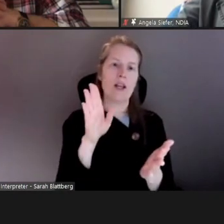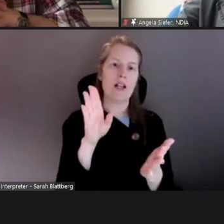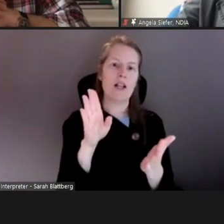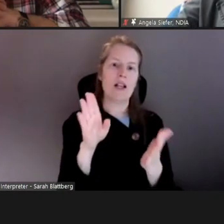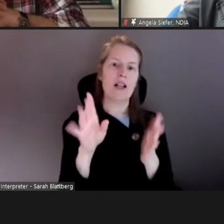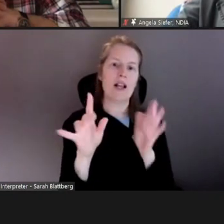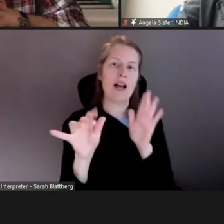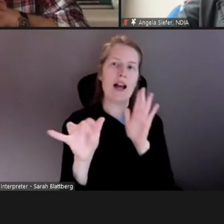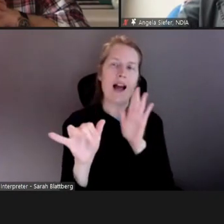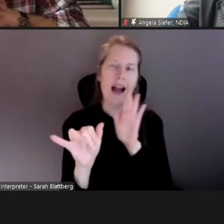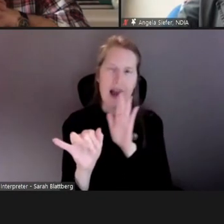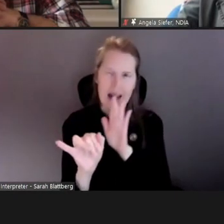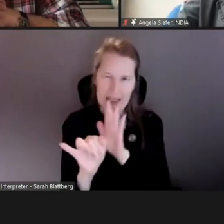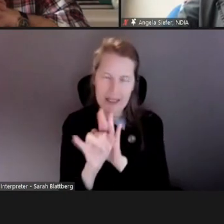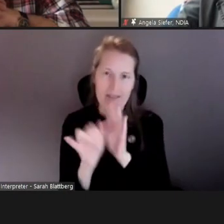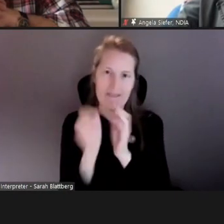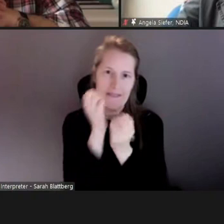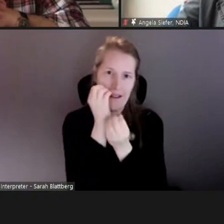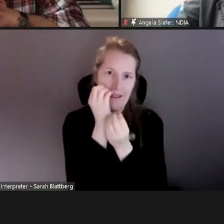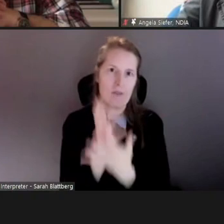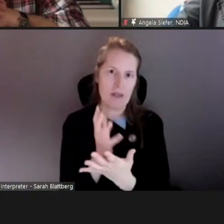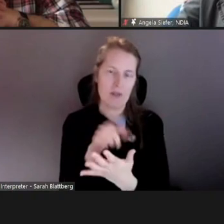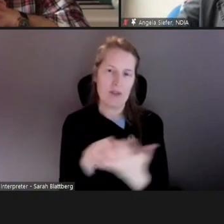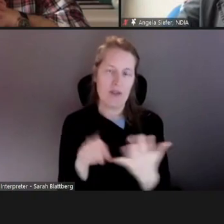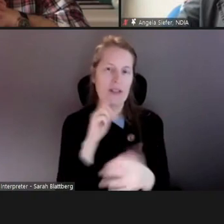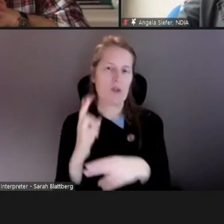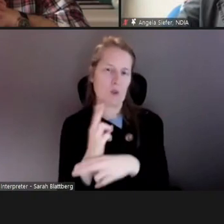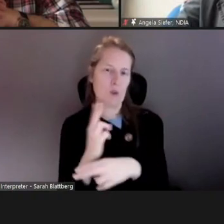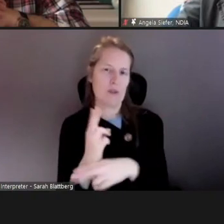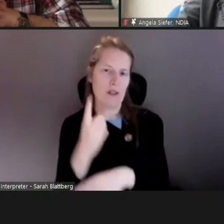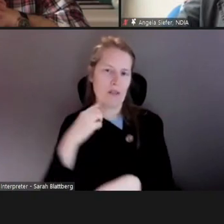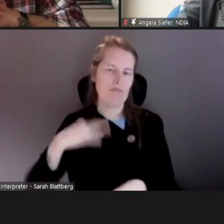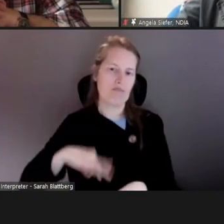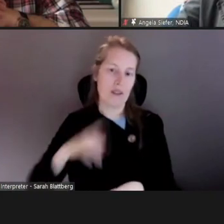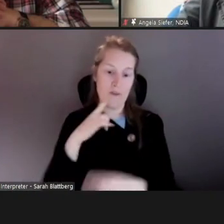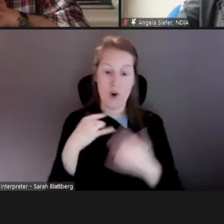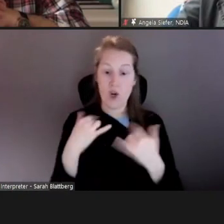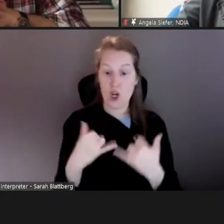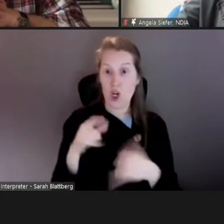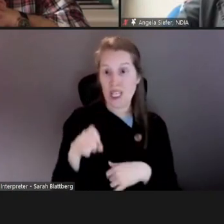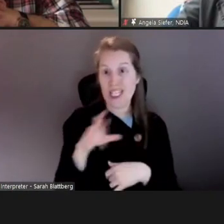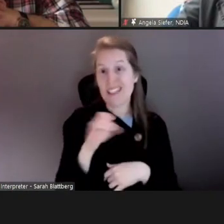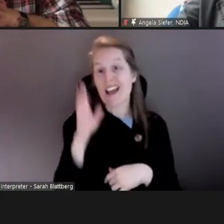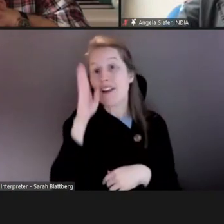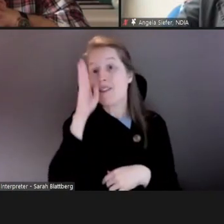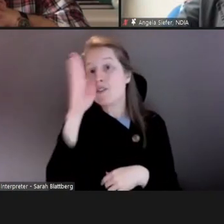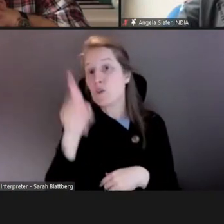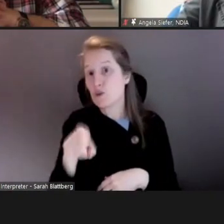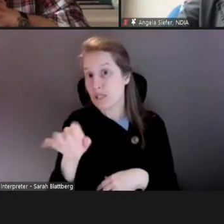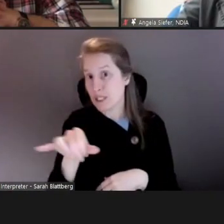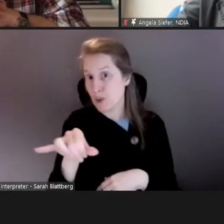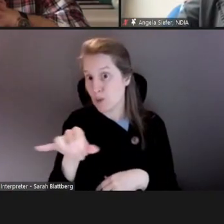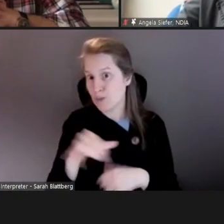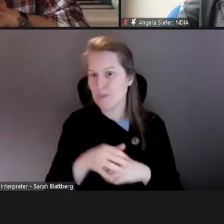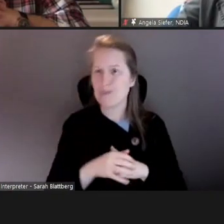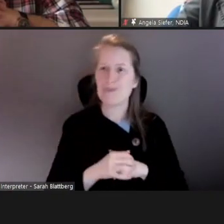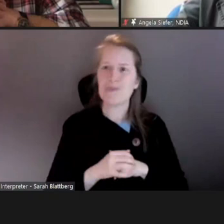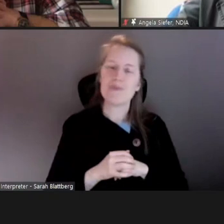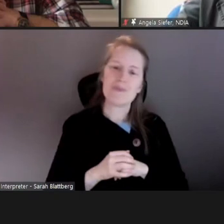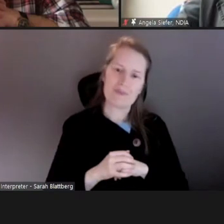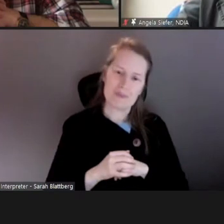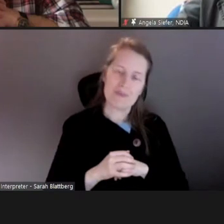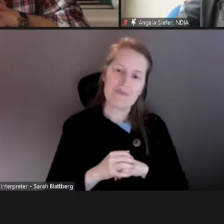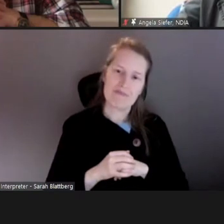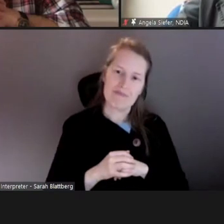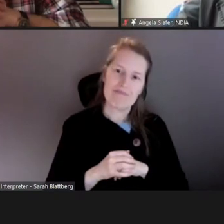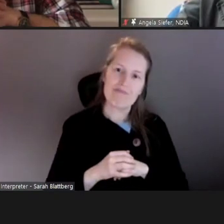identify information that's going to be useful for current needs and then needs going forward as well, and have the